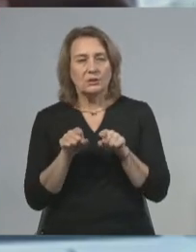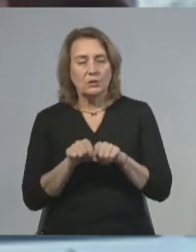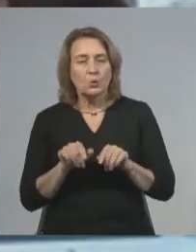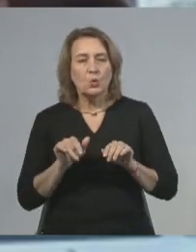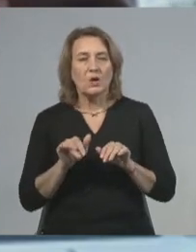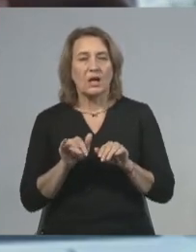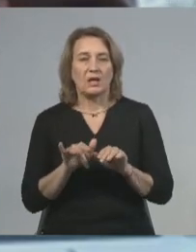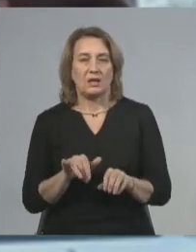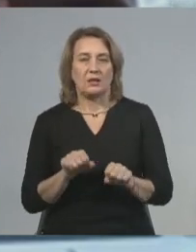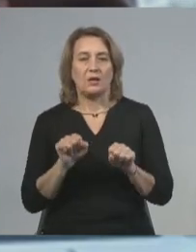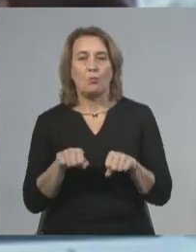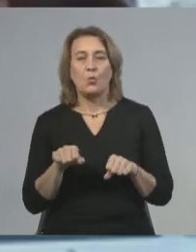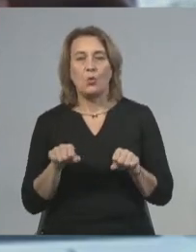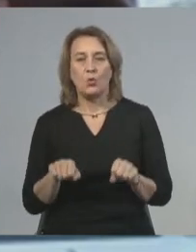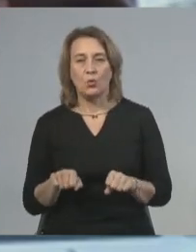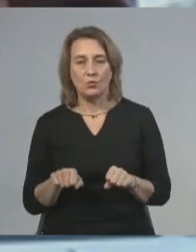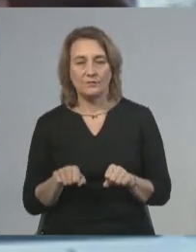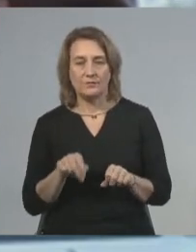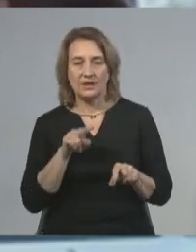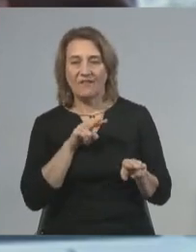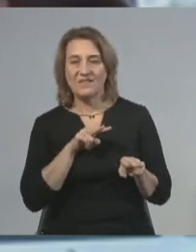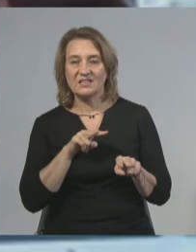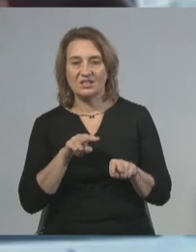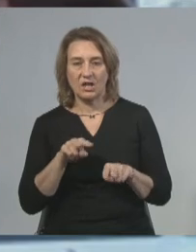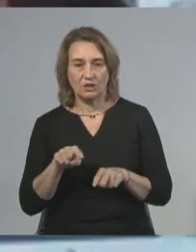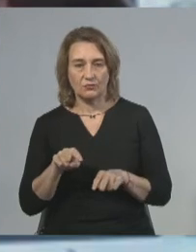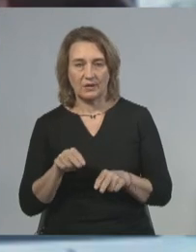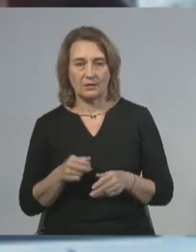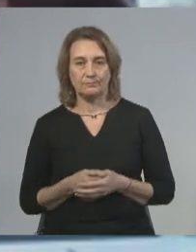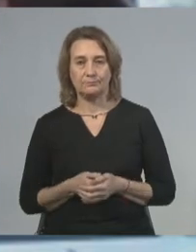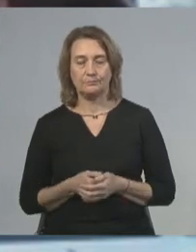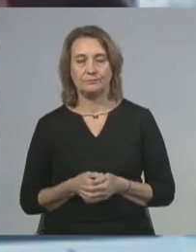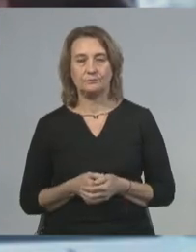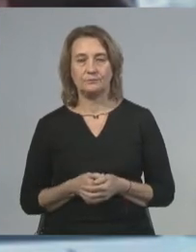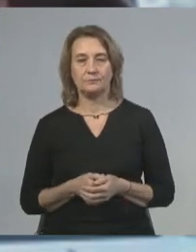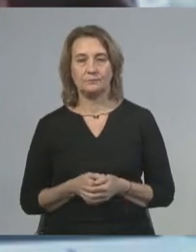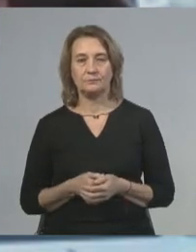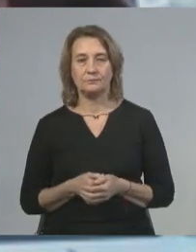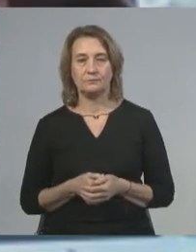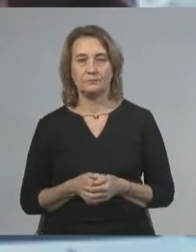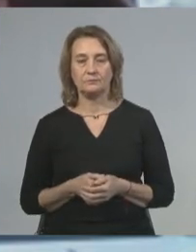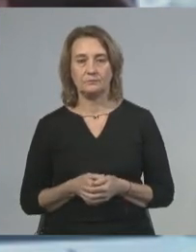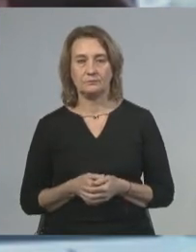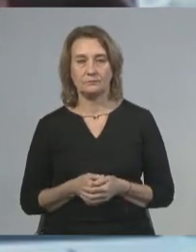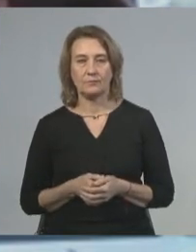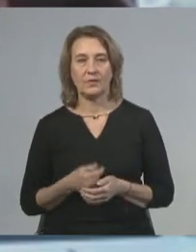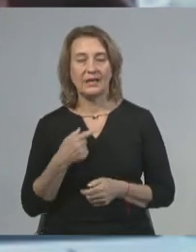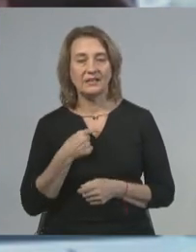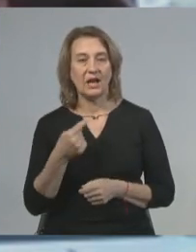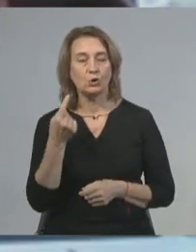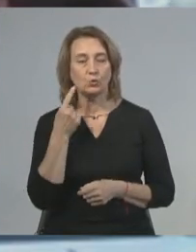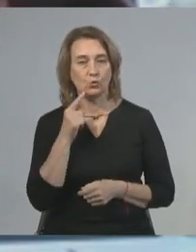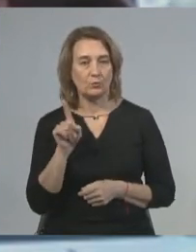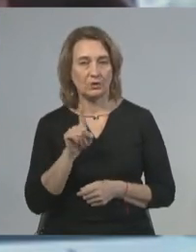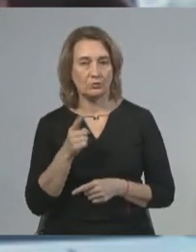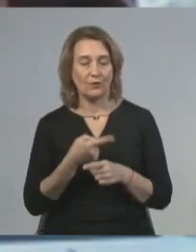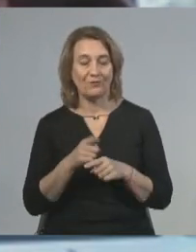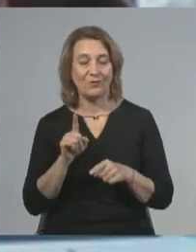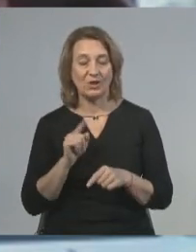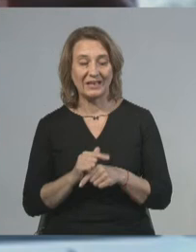after eu membership i think uh that this was uh kind of a line that transformed the croatian